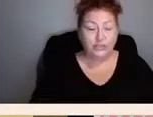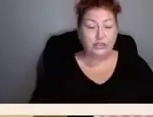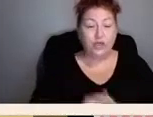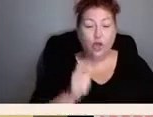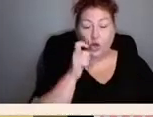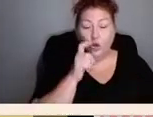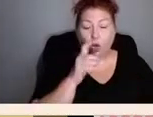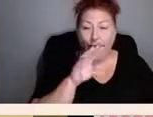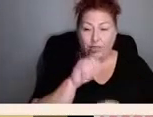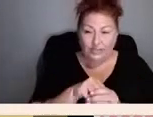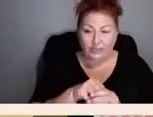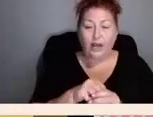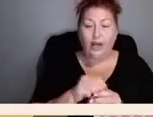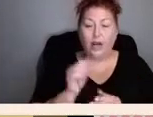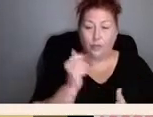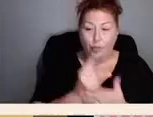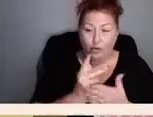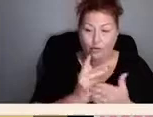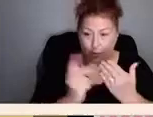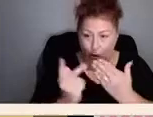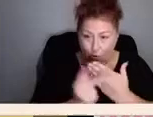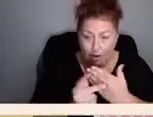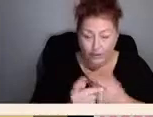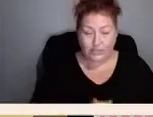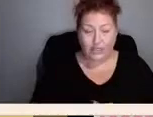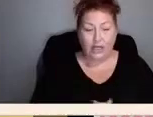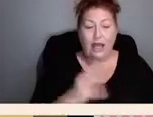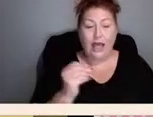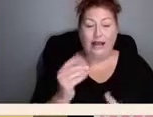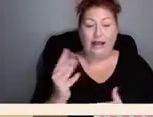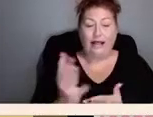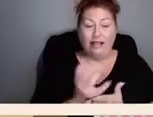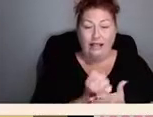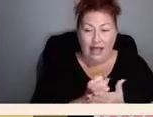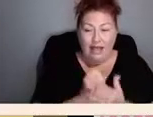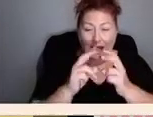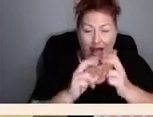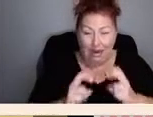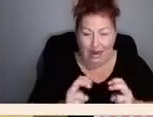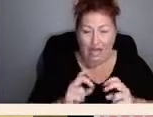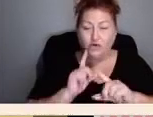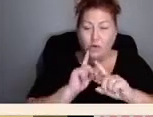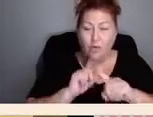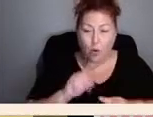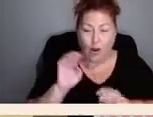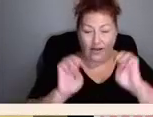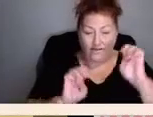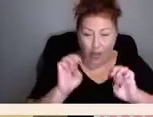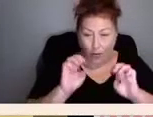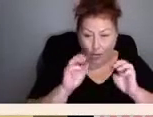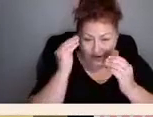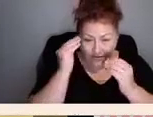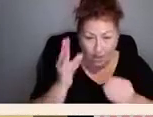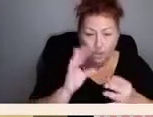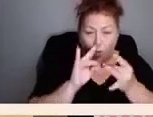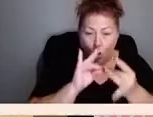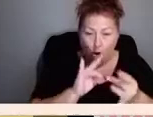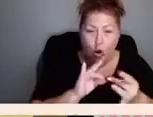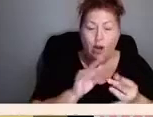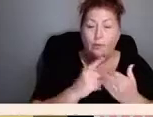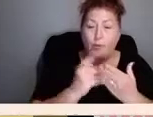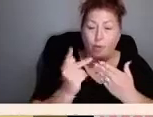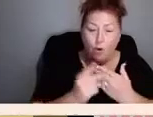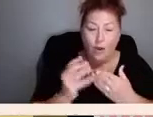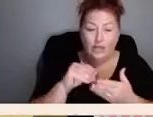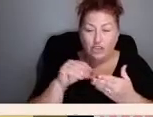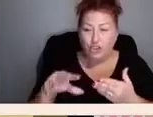are participating in approved programs, and to collect, analyze, and report evaluation information regarding